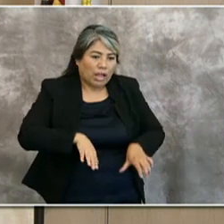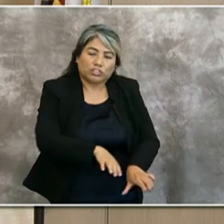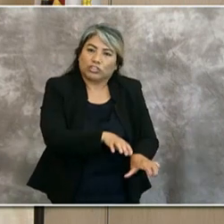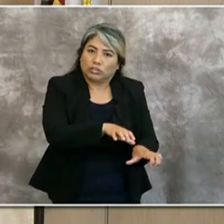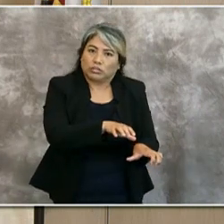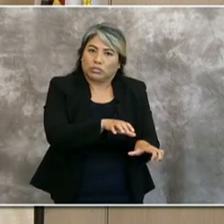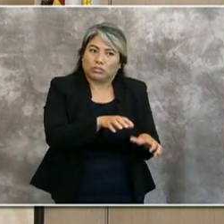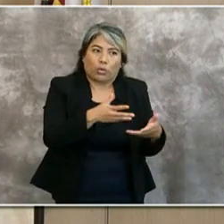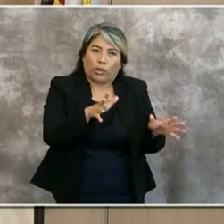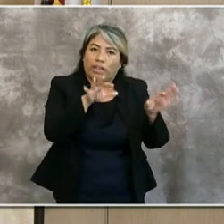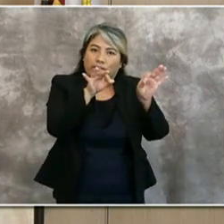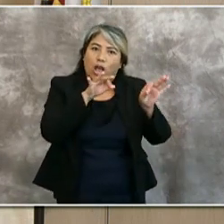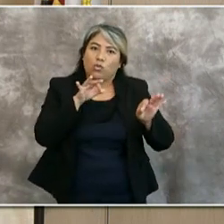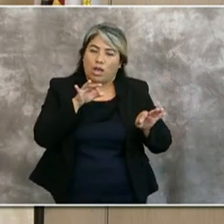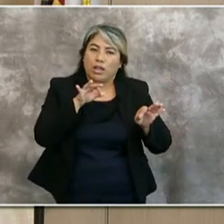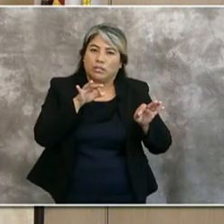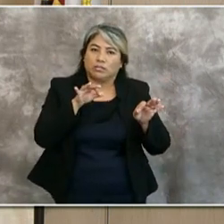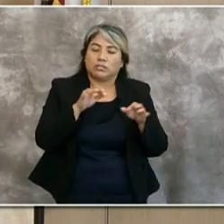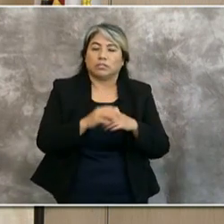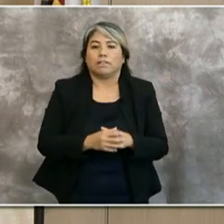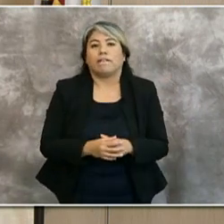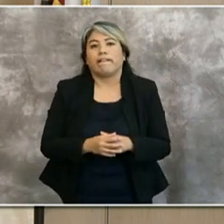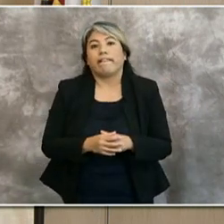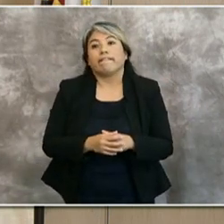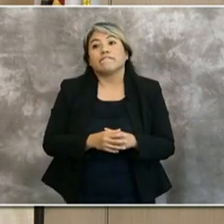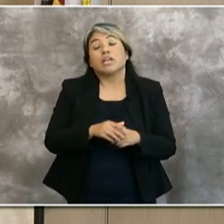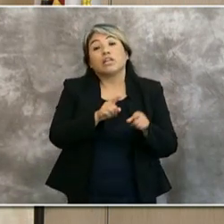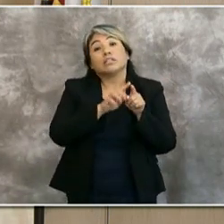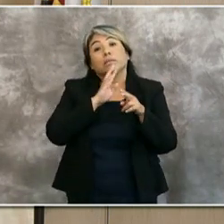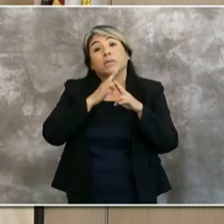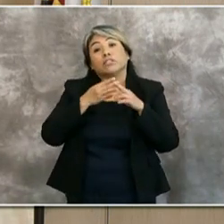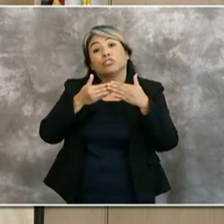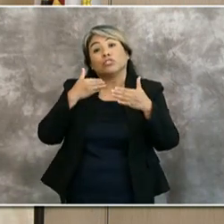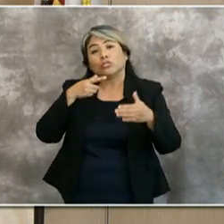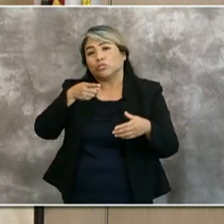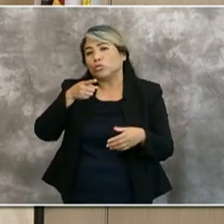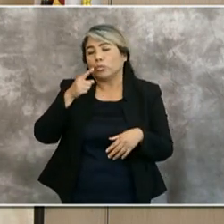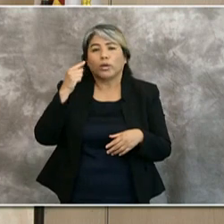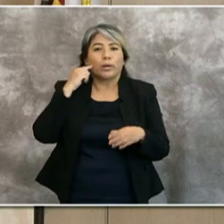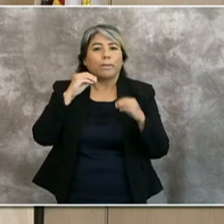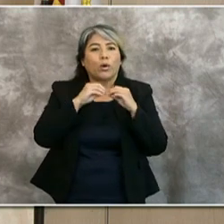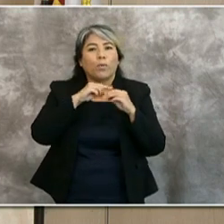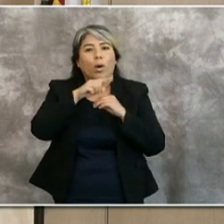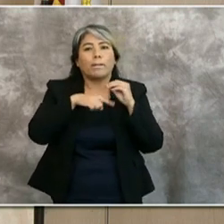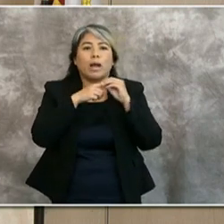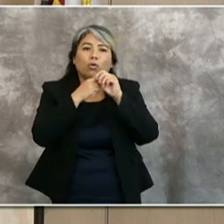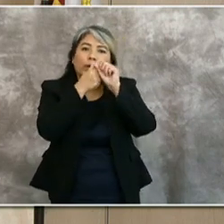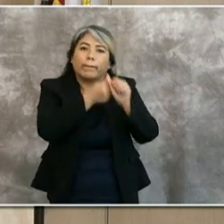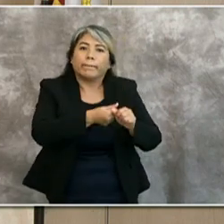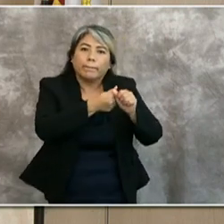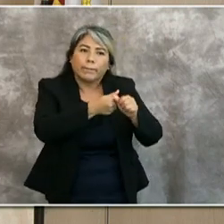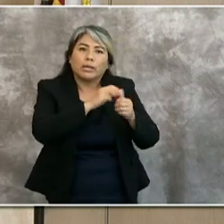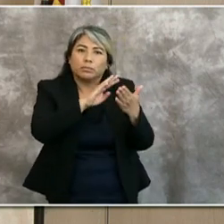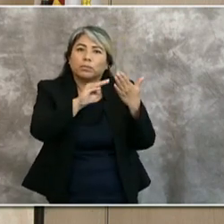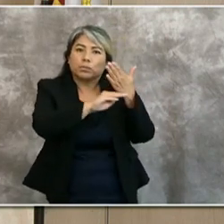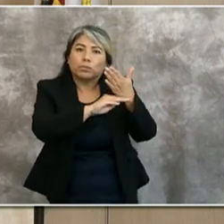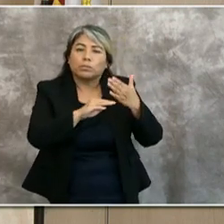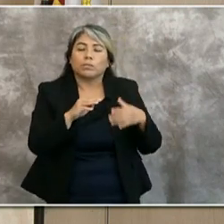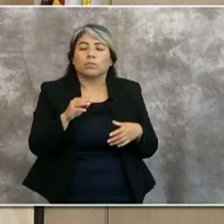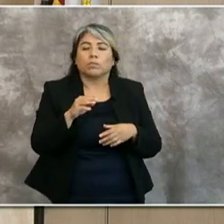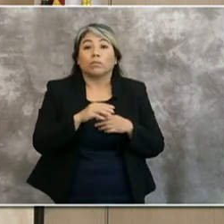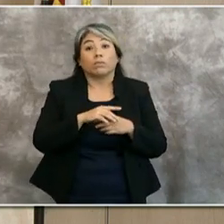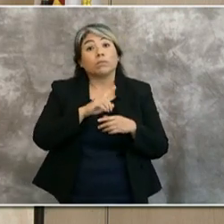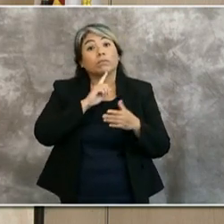actions that we have outlined. And as I stated earlier, you'll hear more about our compliance program. It